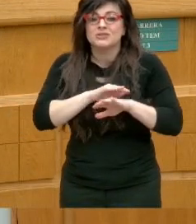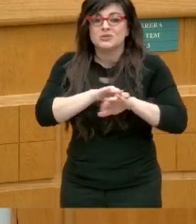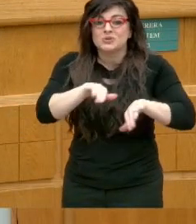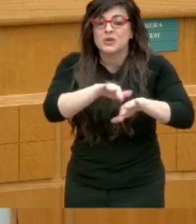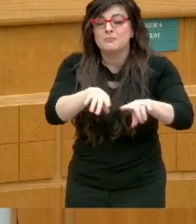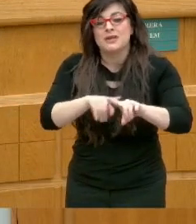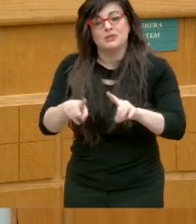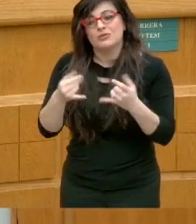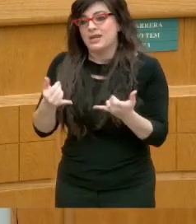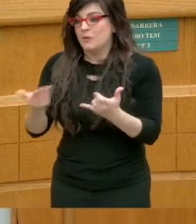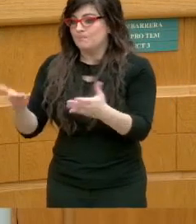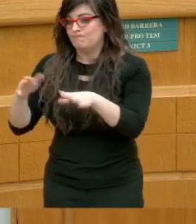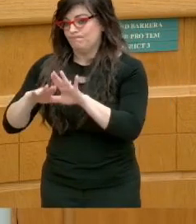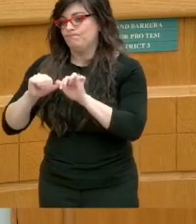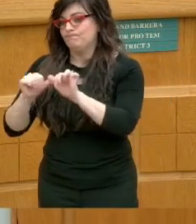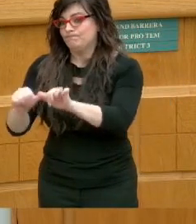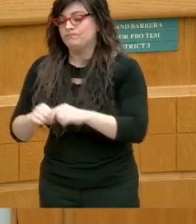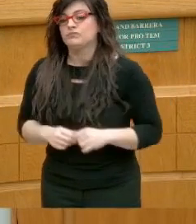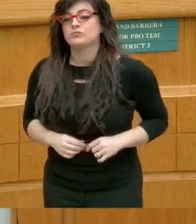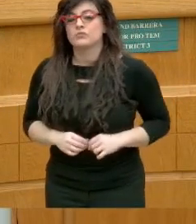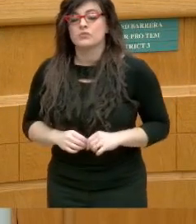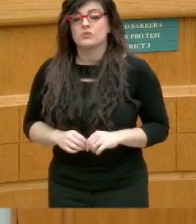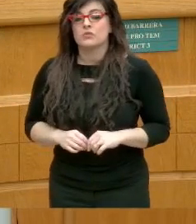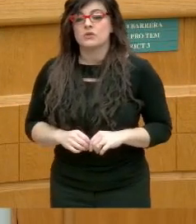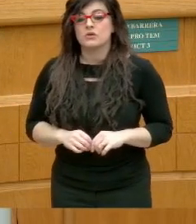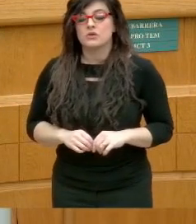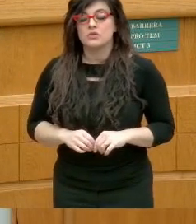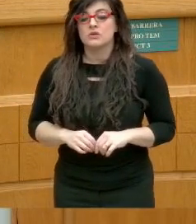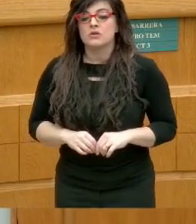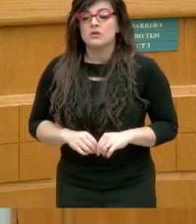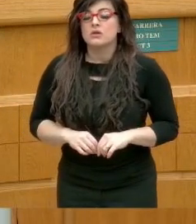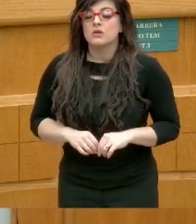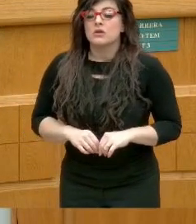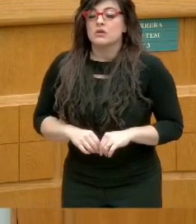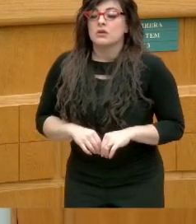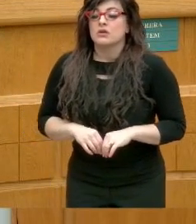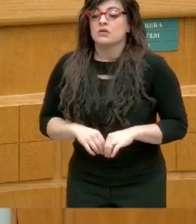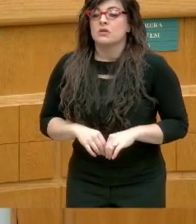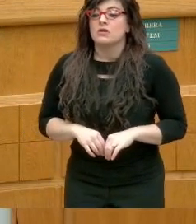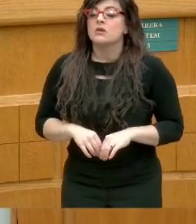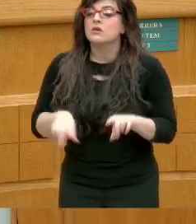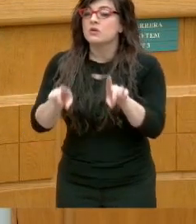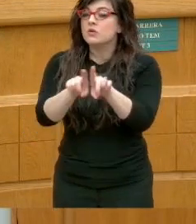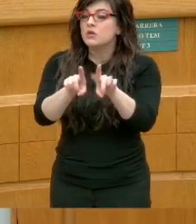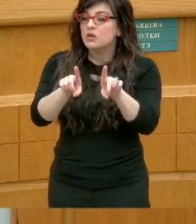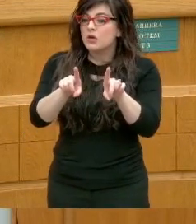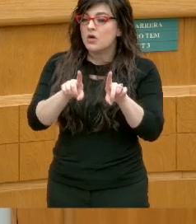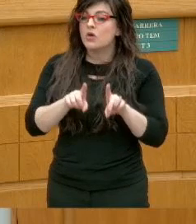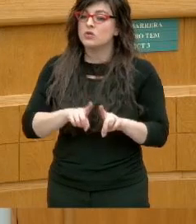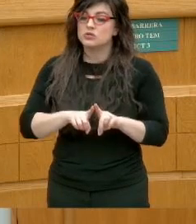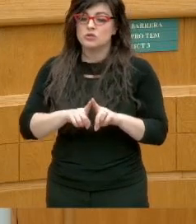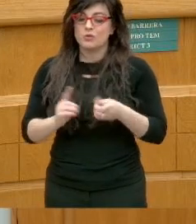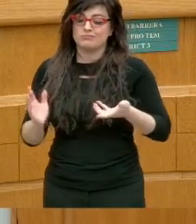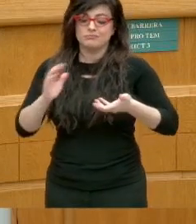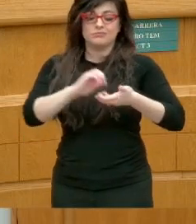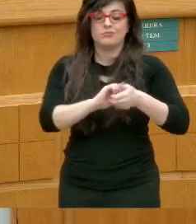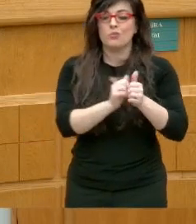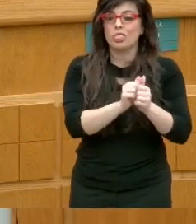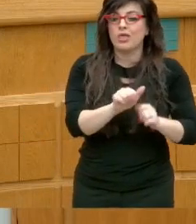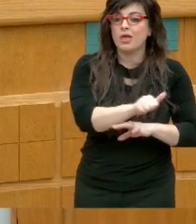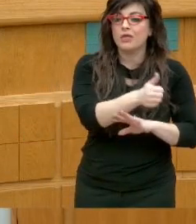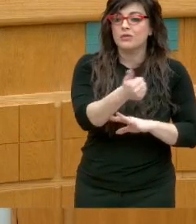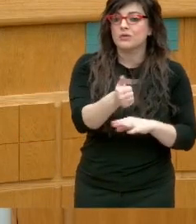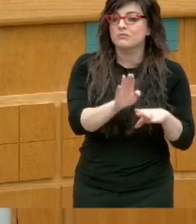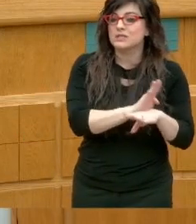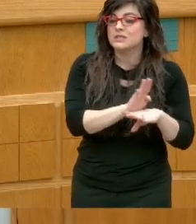operations. And then we also check, these aren't necessarily city-run businesses, but we work real closely with them, or city operations. We